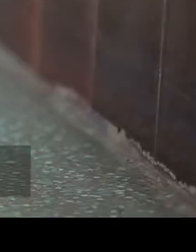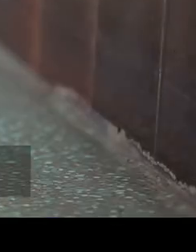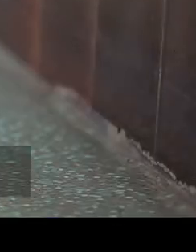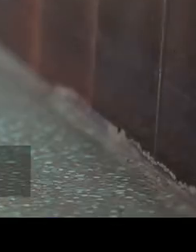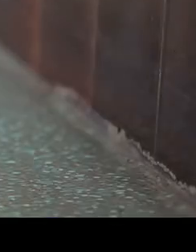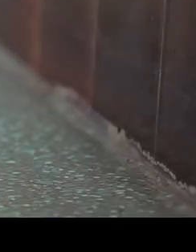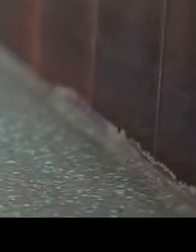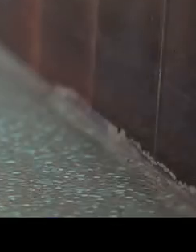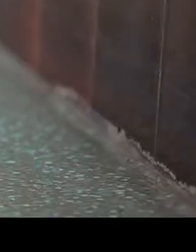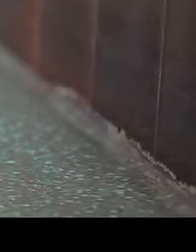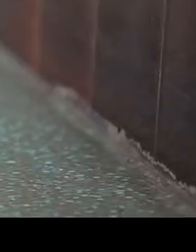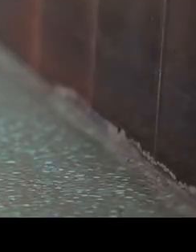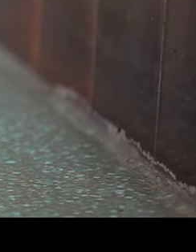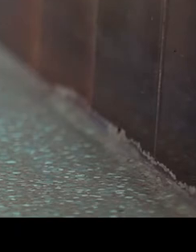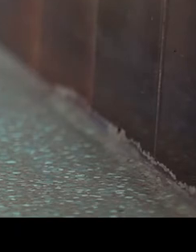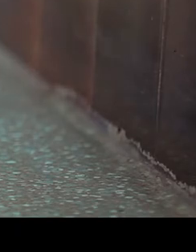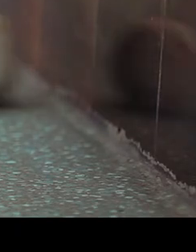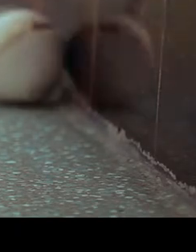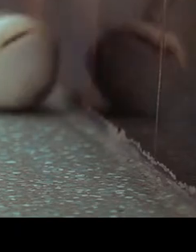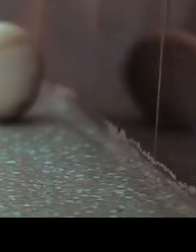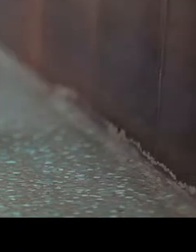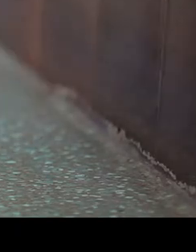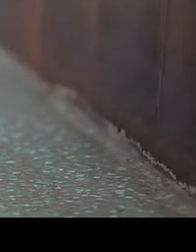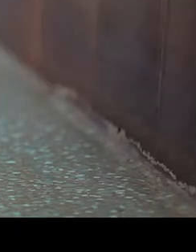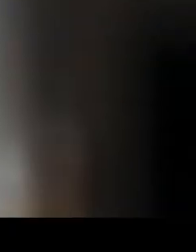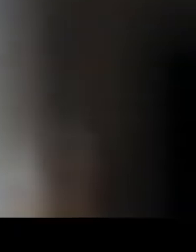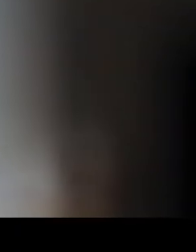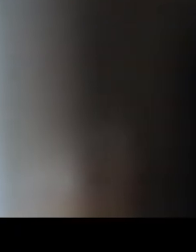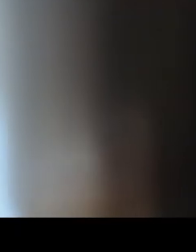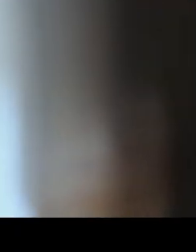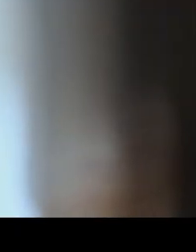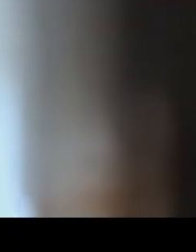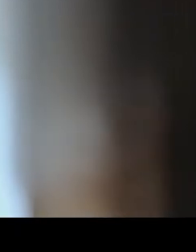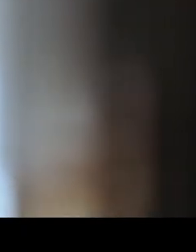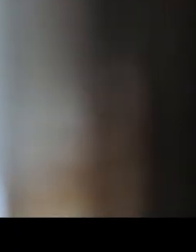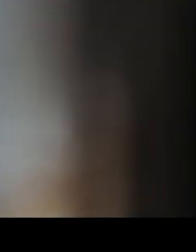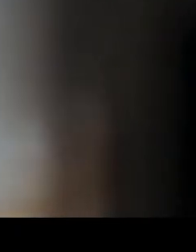fluorescent yellow trainers walks down a corridor with a long grey cane.